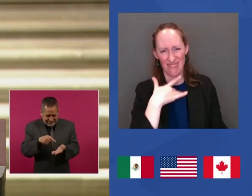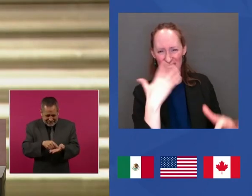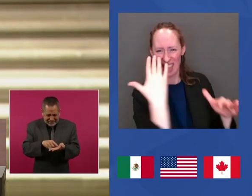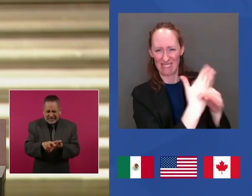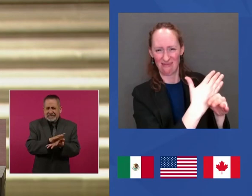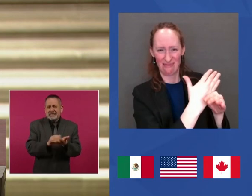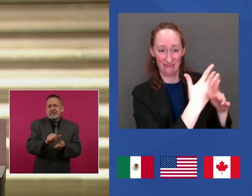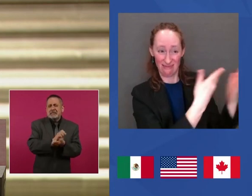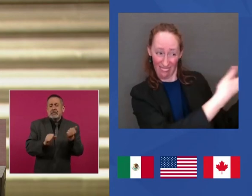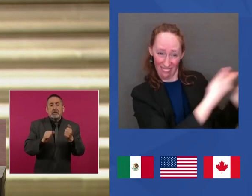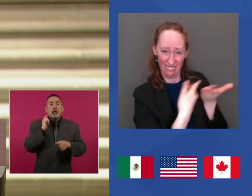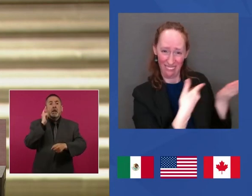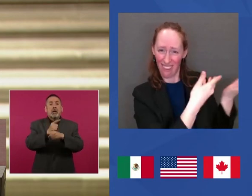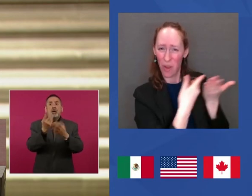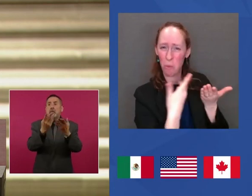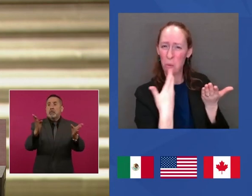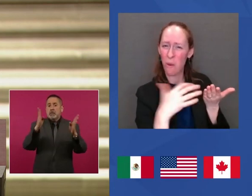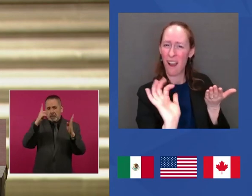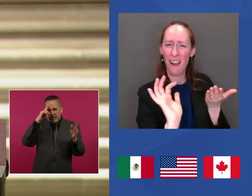destroying labs.